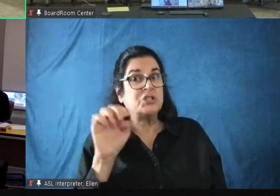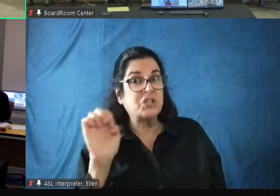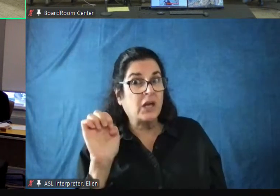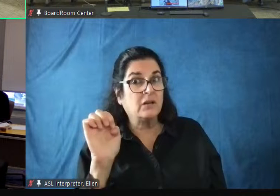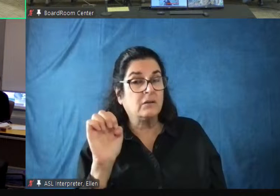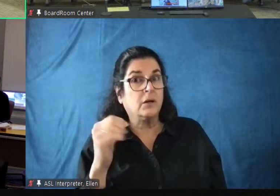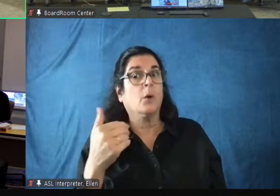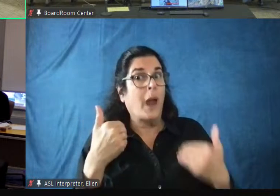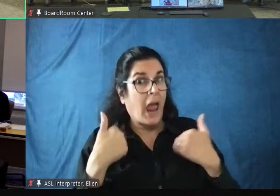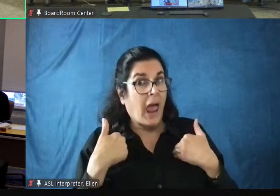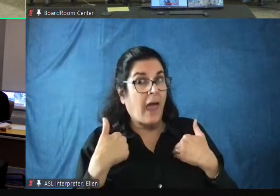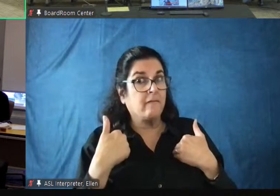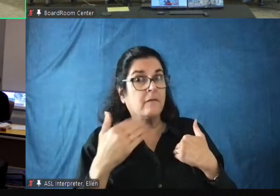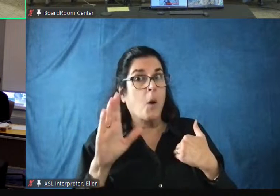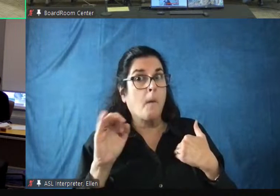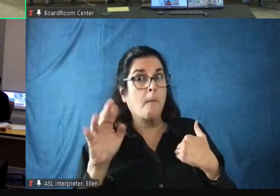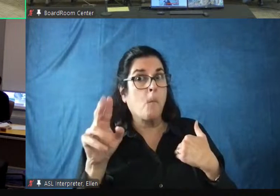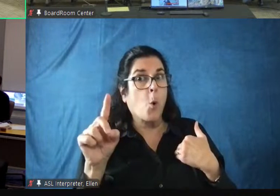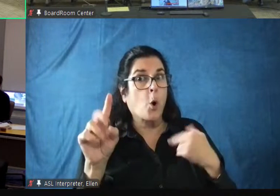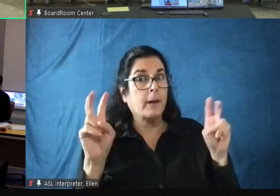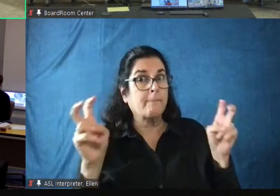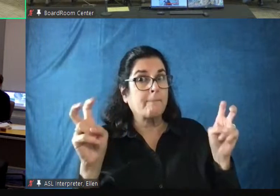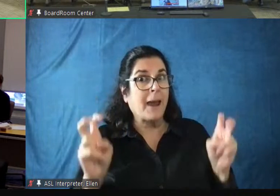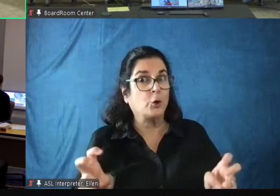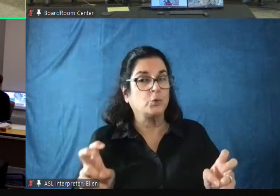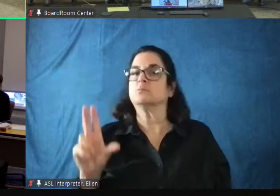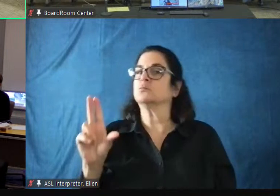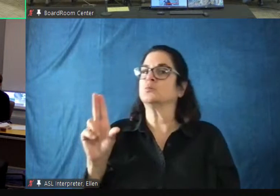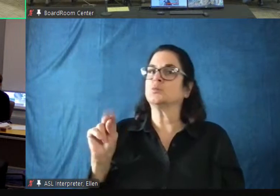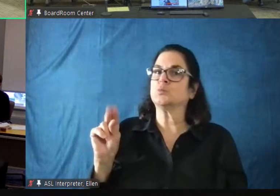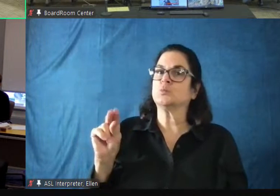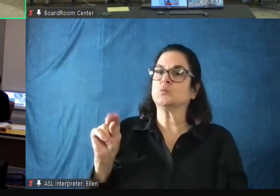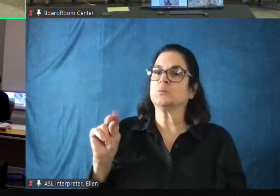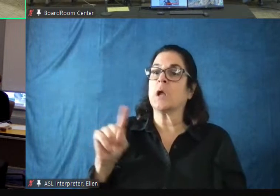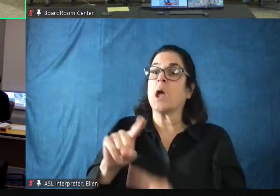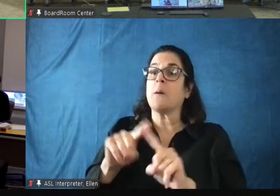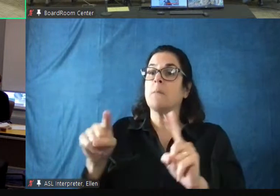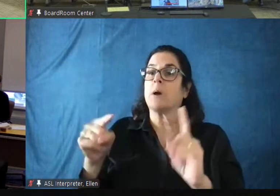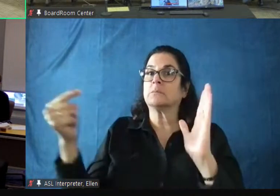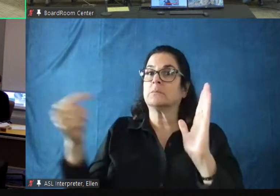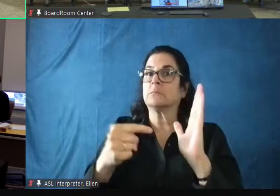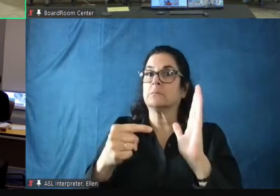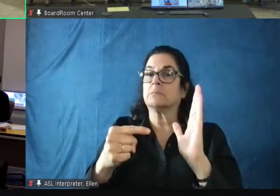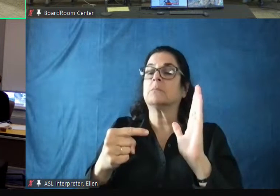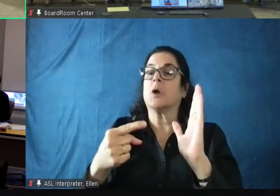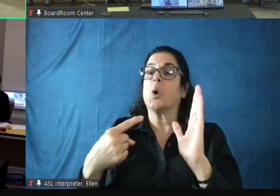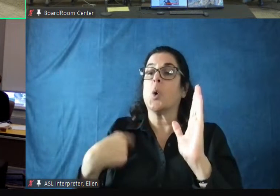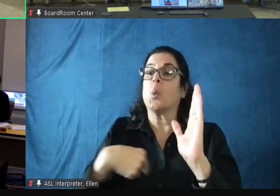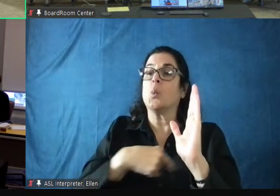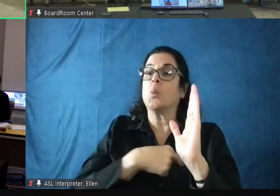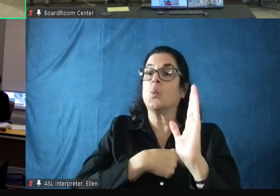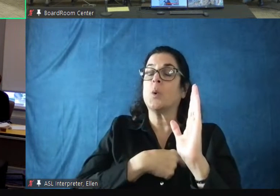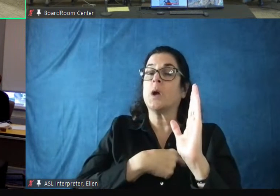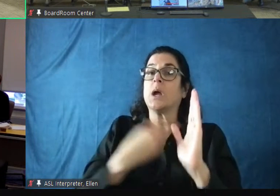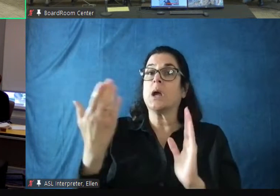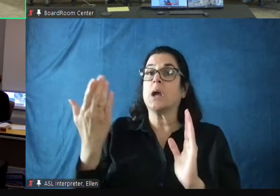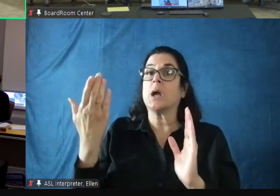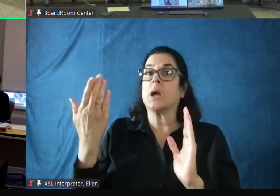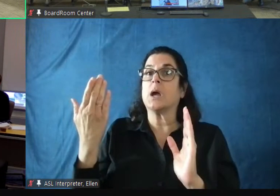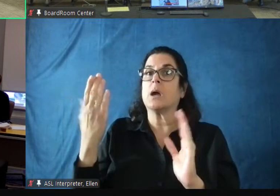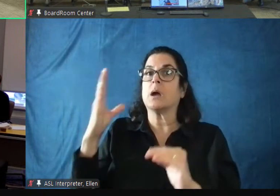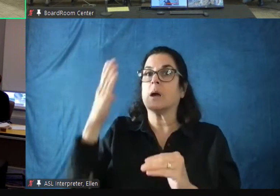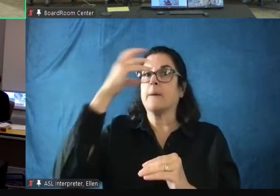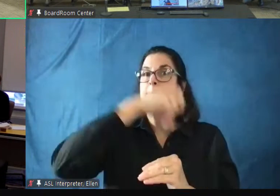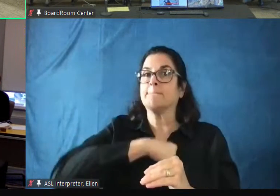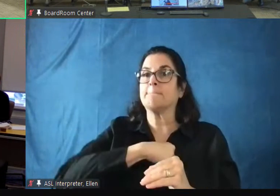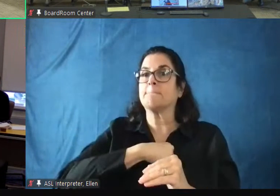we do not have any board matters today. I would bring to your attention that we did pass over the